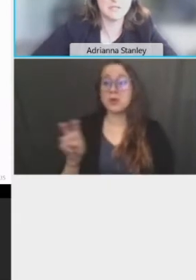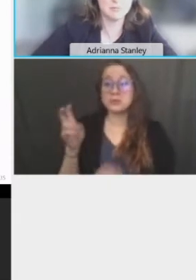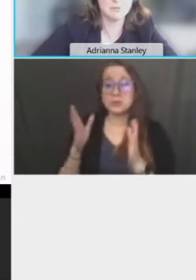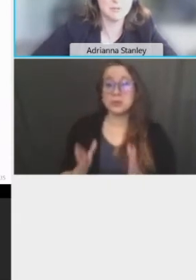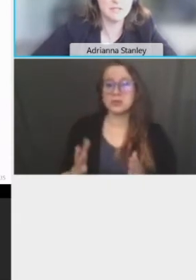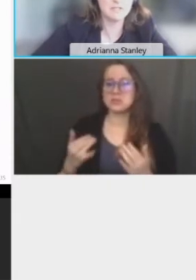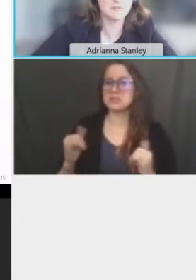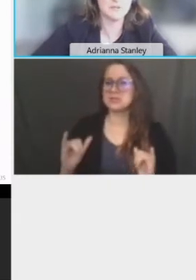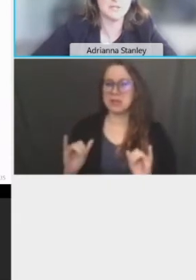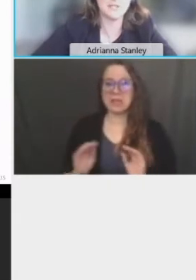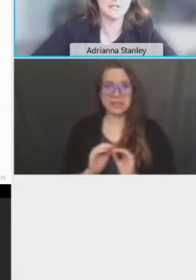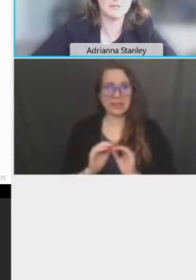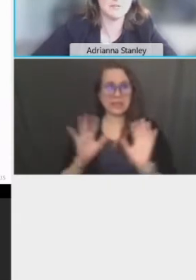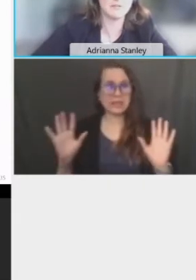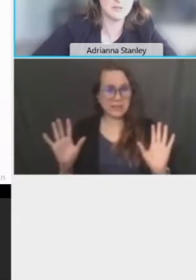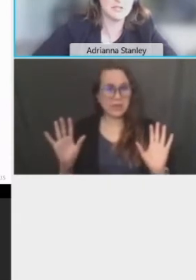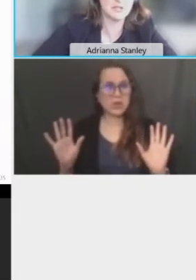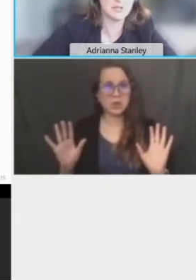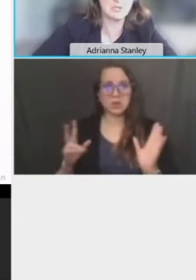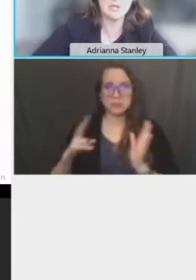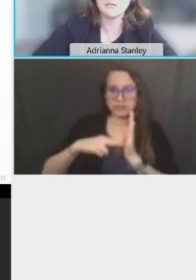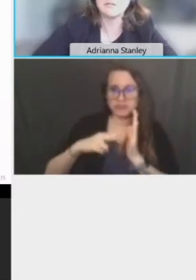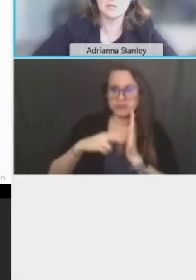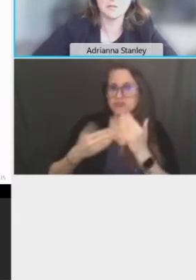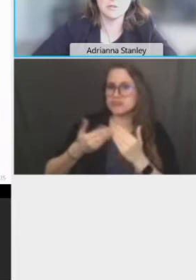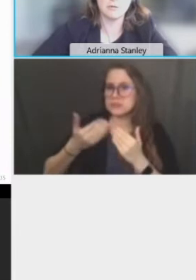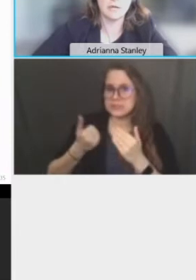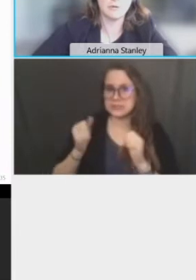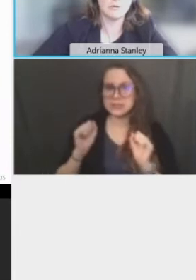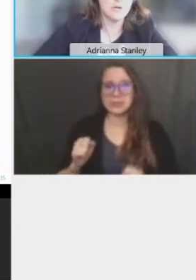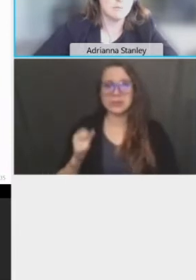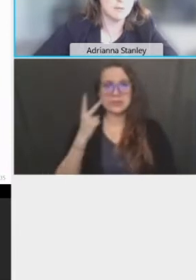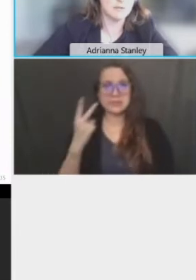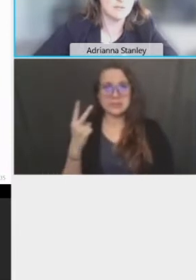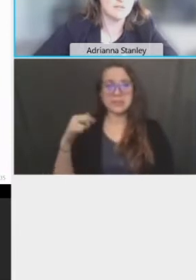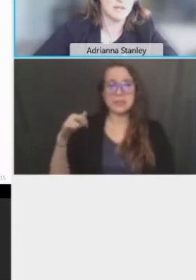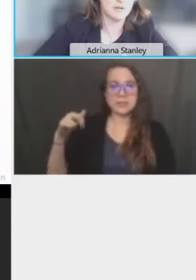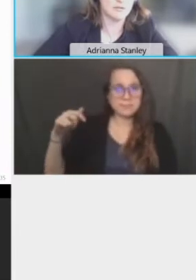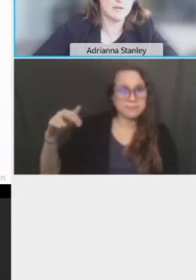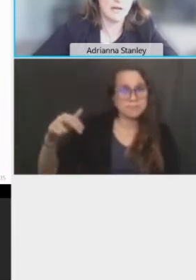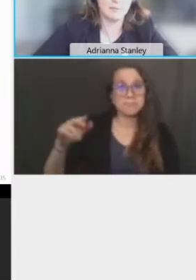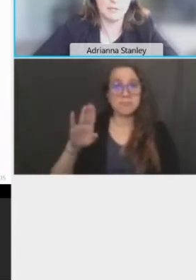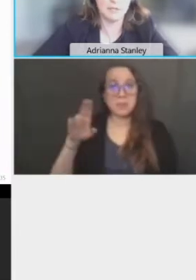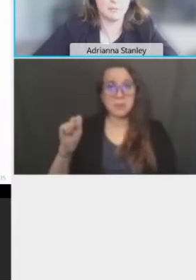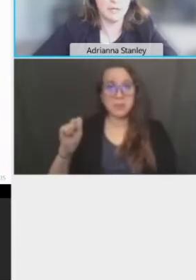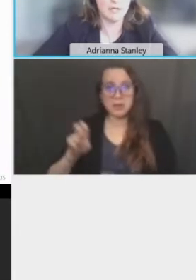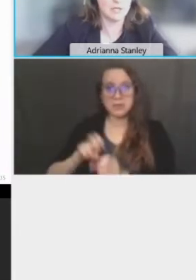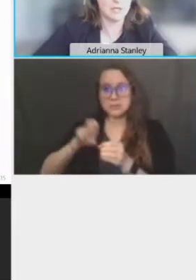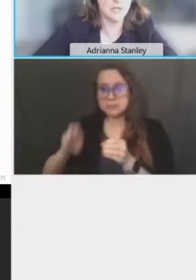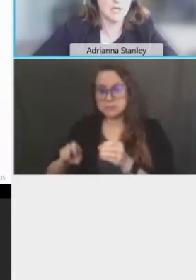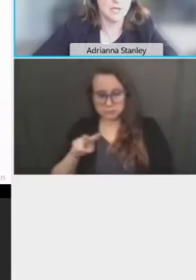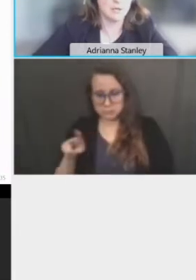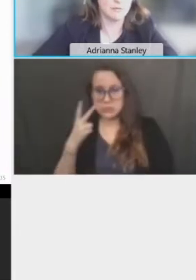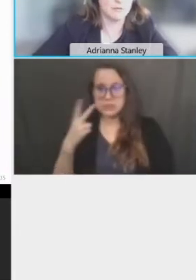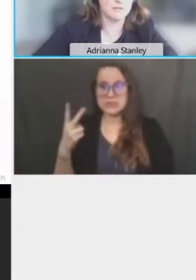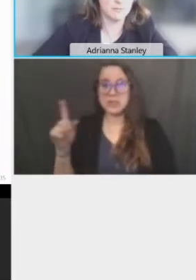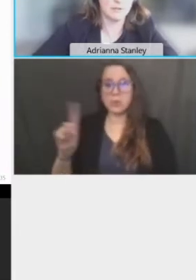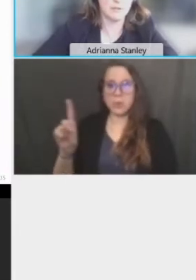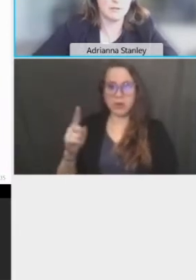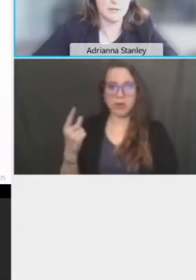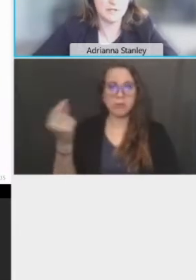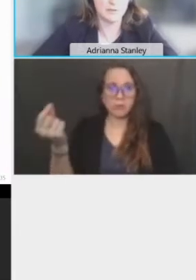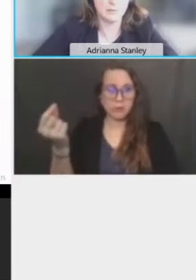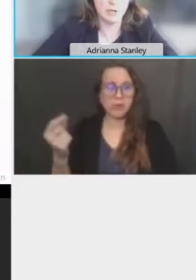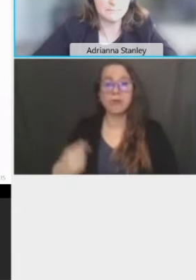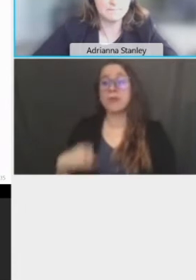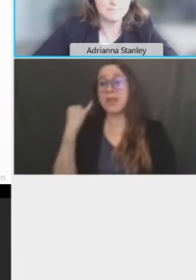clear, legible place where they can get off the Circulator, take a look around, maybe look at the cycle track, pick up bike share, and go for a spin